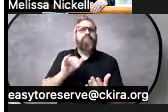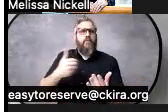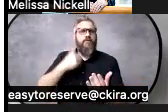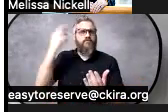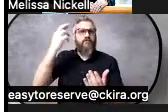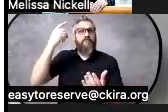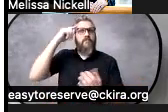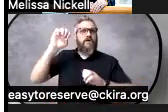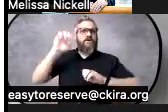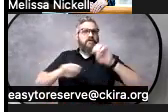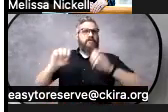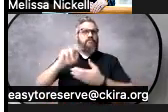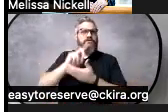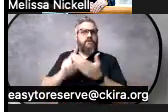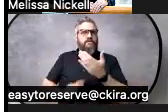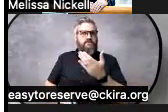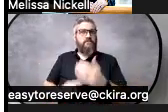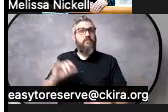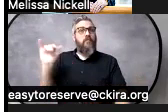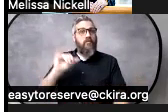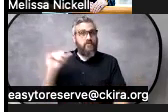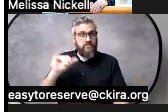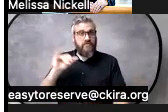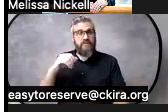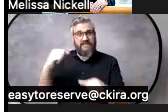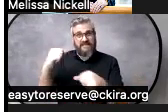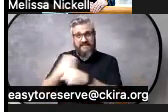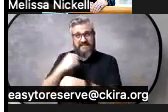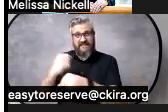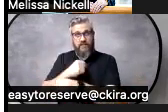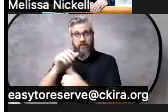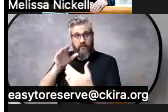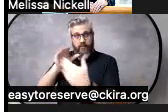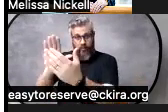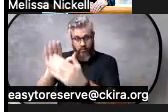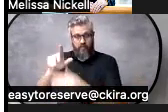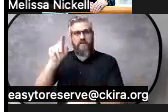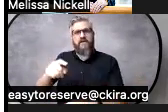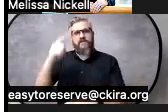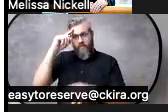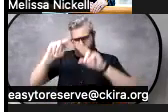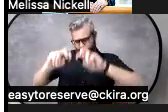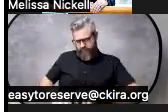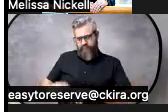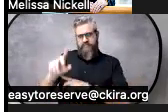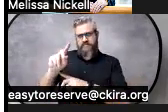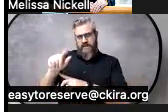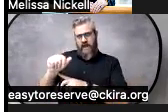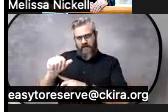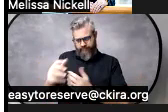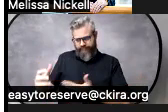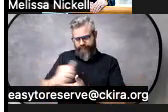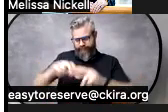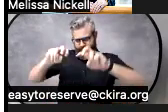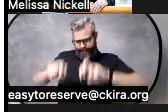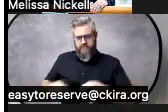for our experimental design. Also, the statistical approach used to analyze the data collected from the experiments are